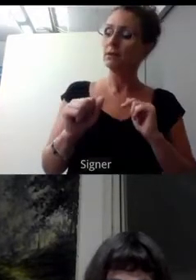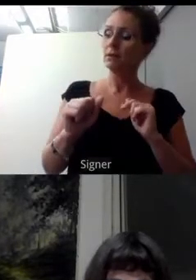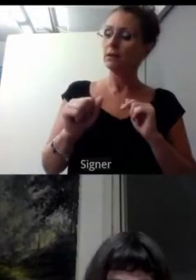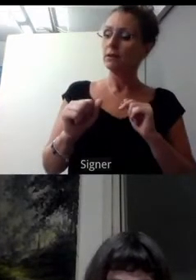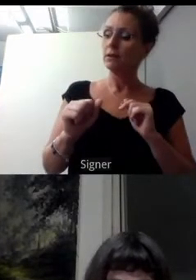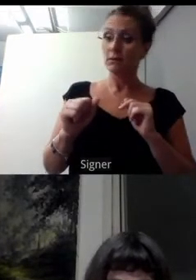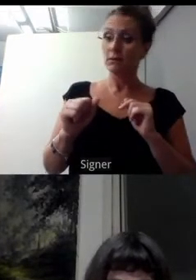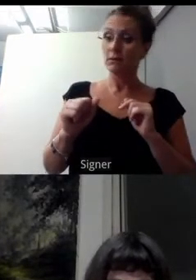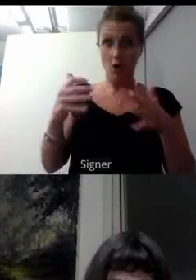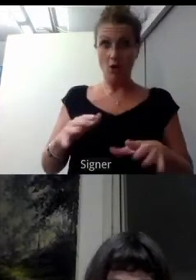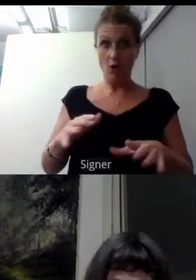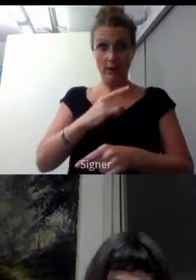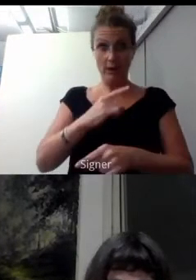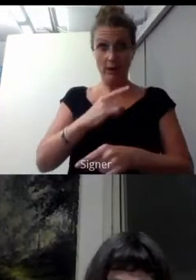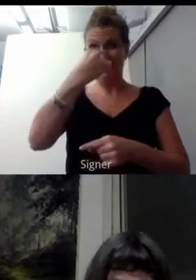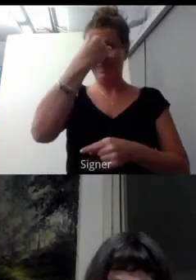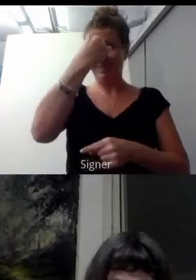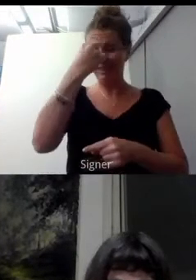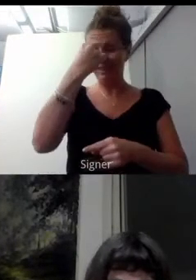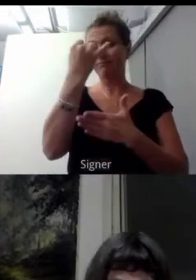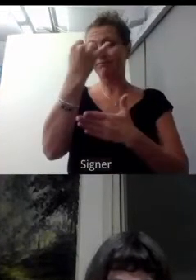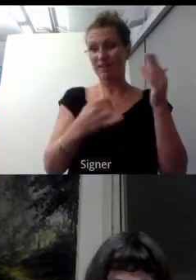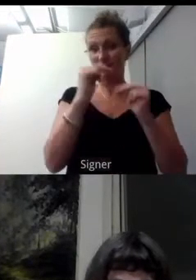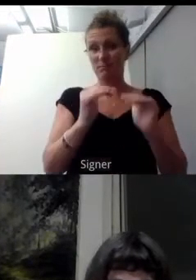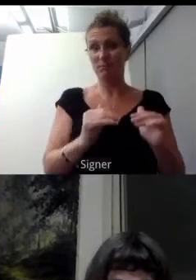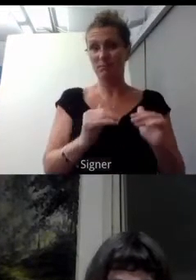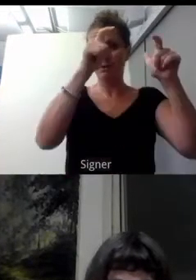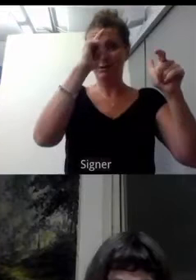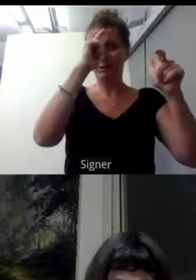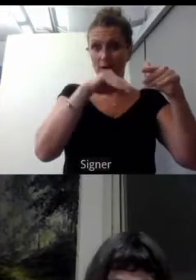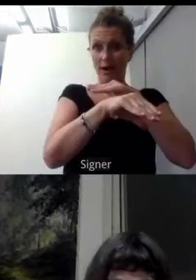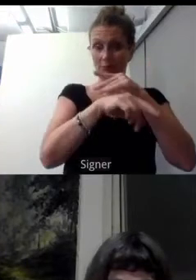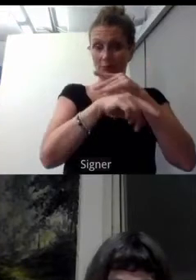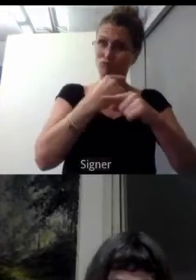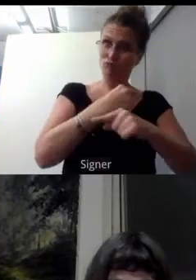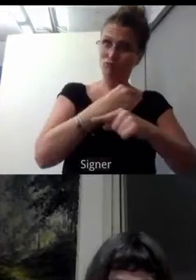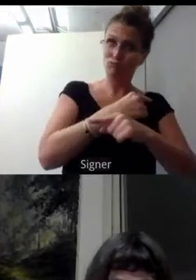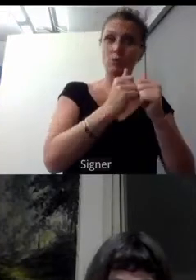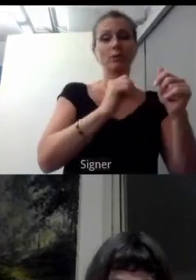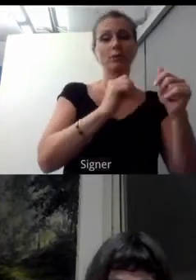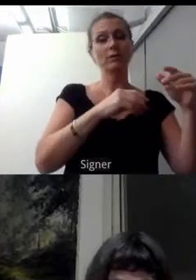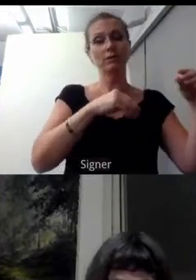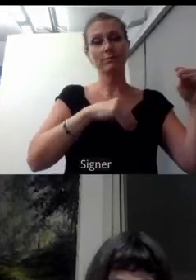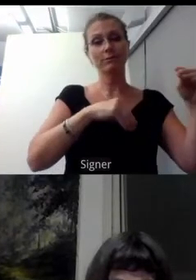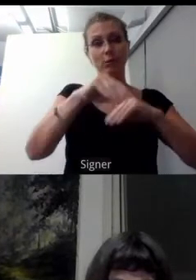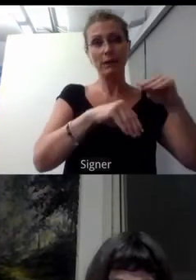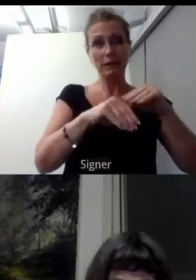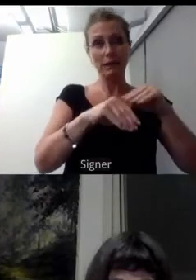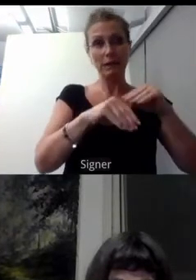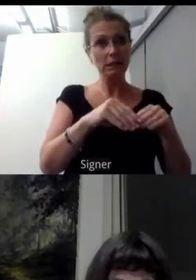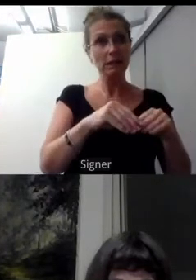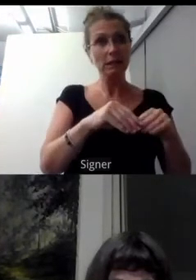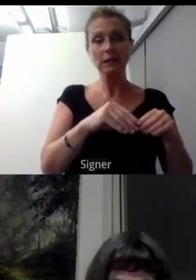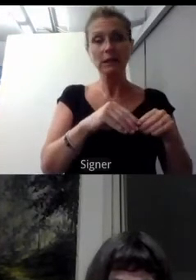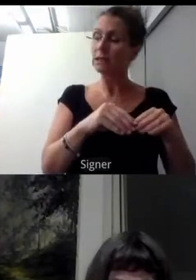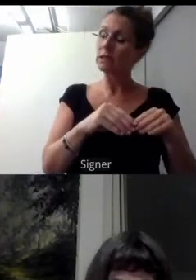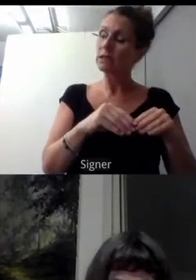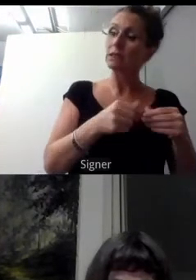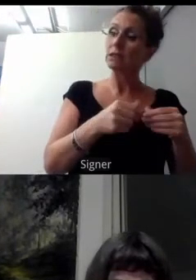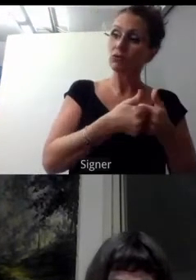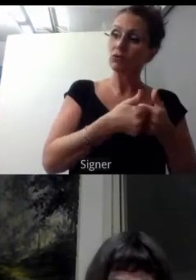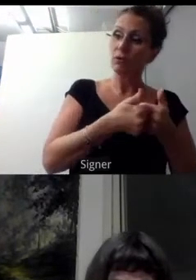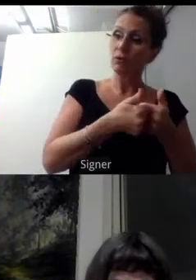be accessible for people with mobility and other disabilities, that we've got a long way to go, and there's a real need